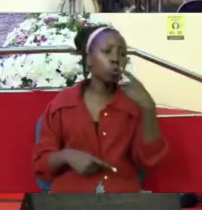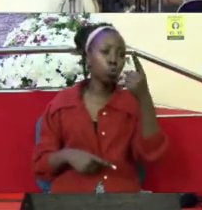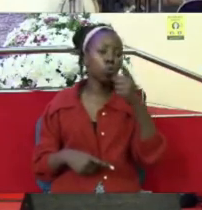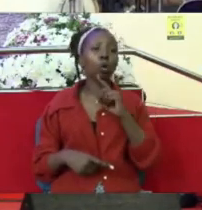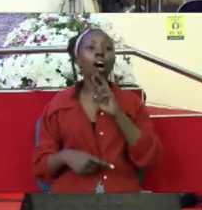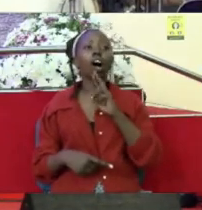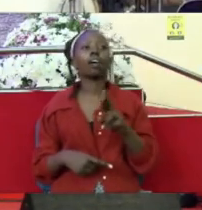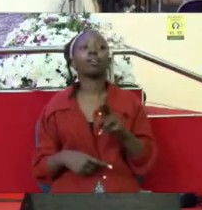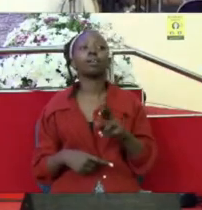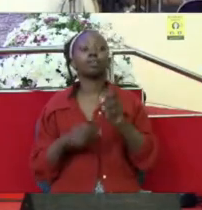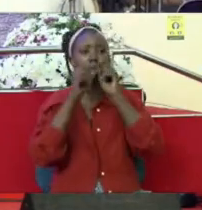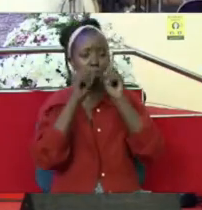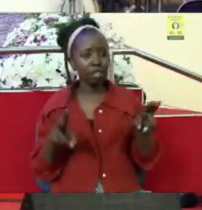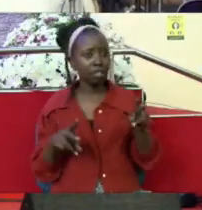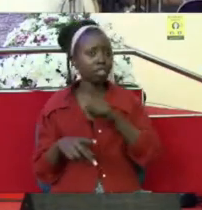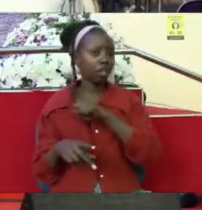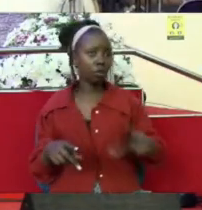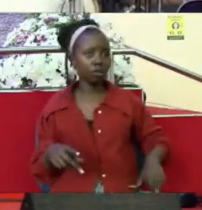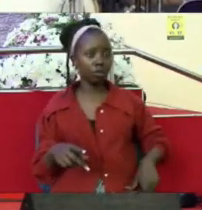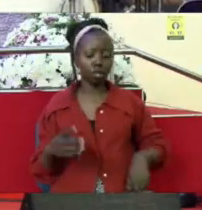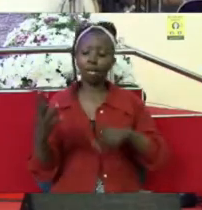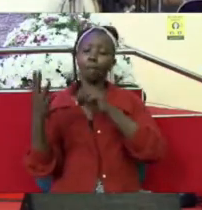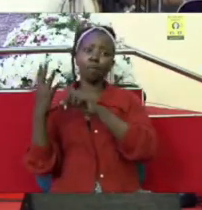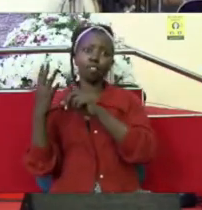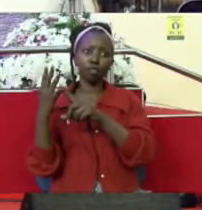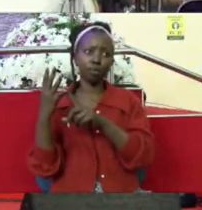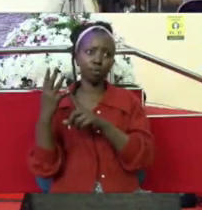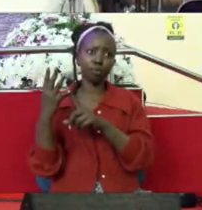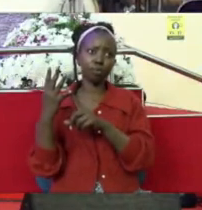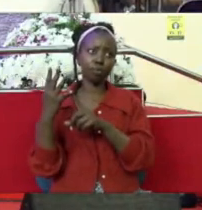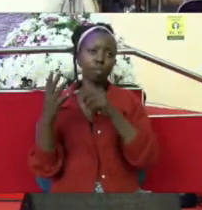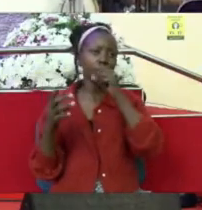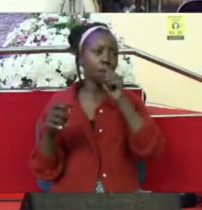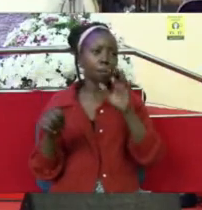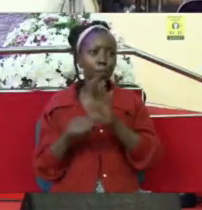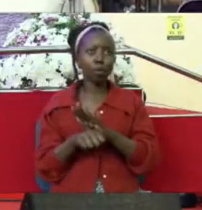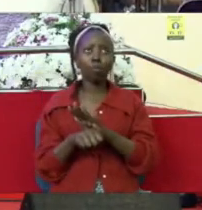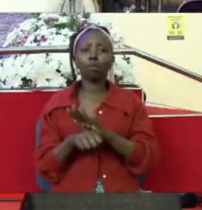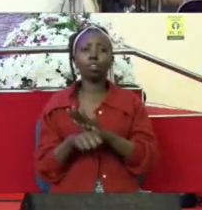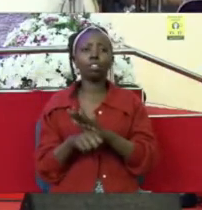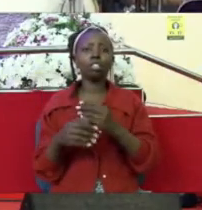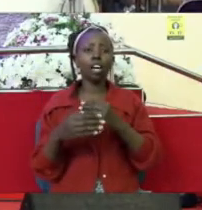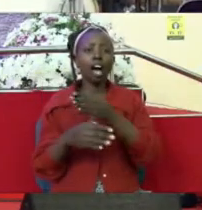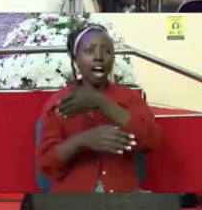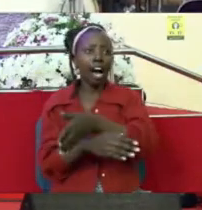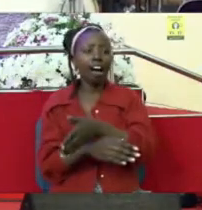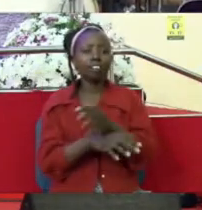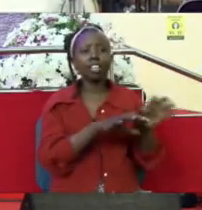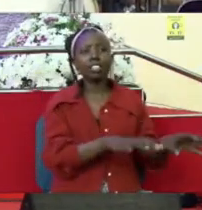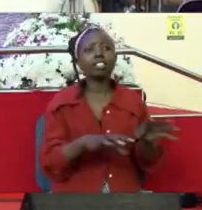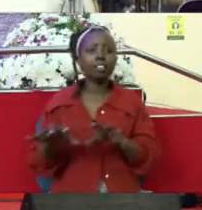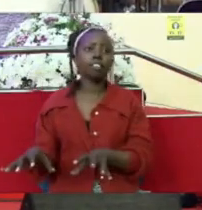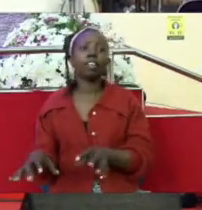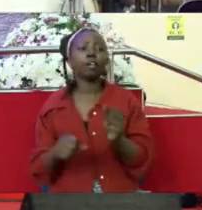of the Lord. Amen. Number 4. Cha 4. The promise. Ile ahadi. After the pressure. Baada ya msukumo.